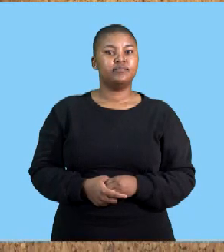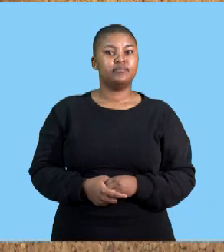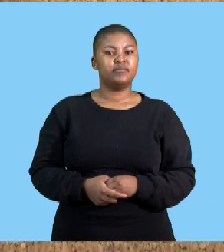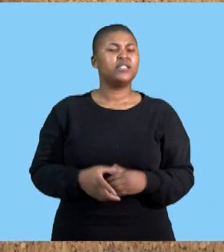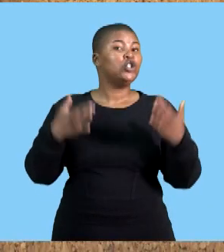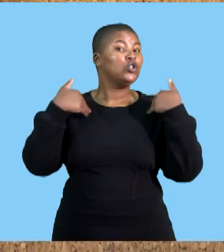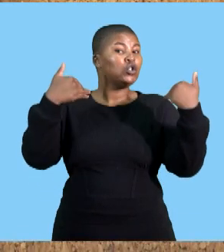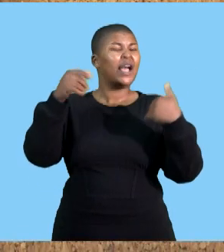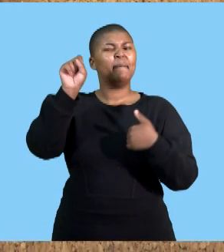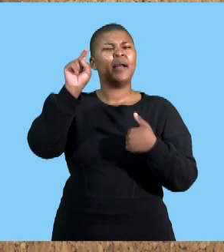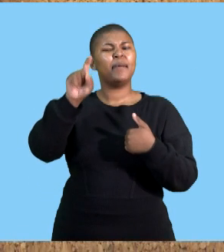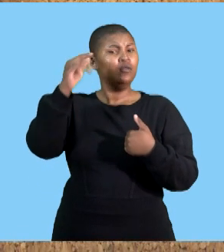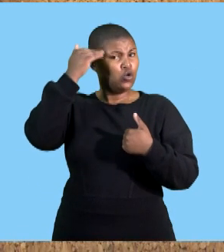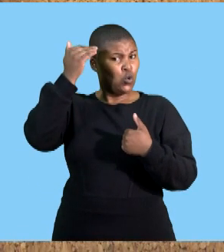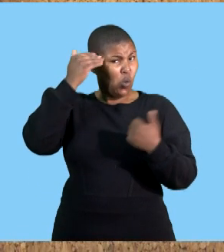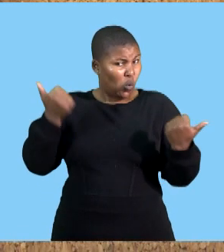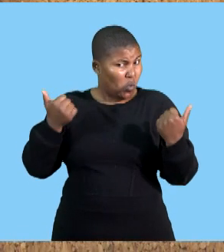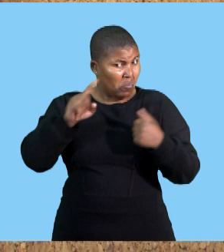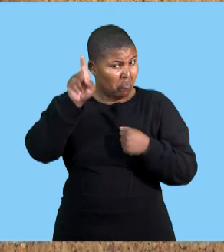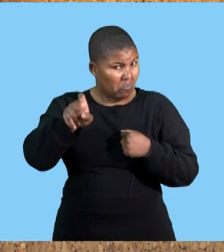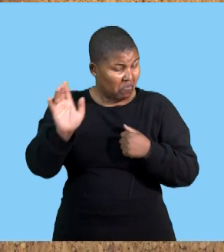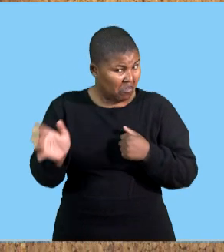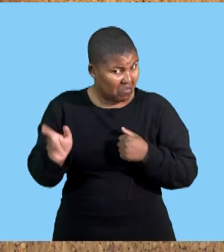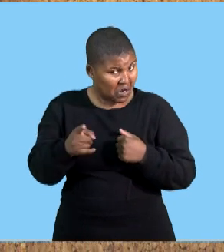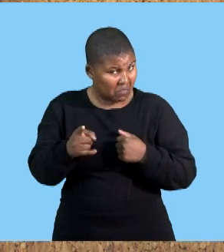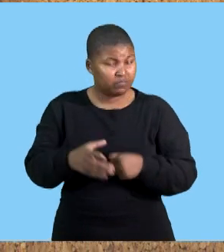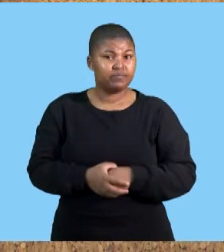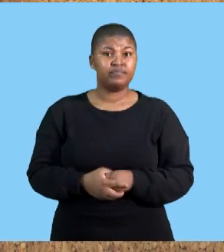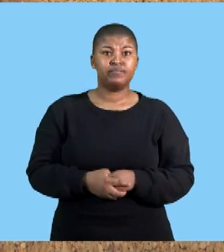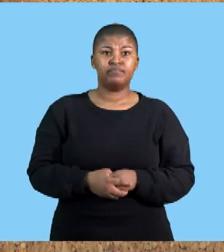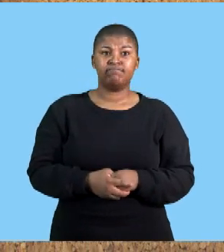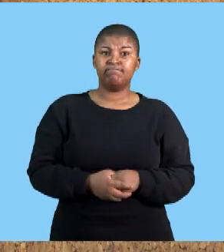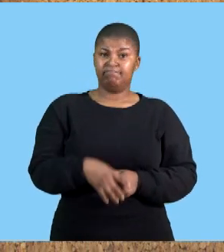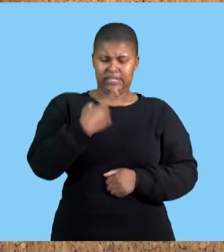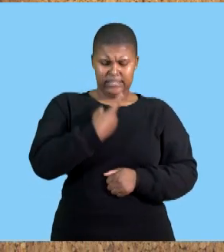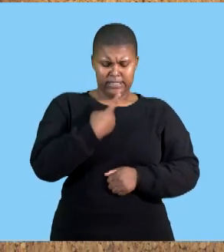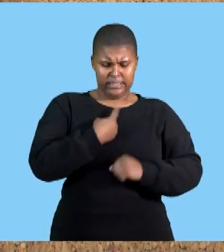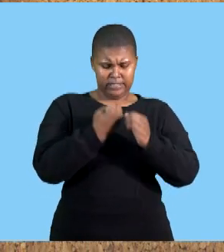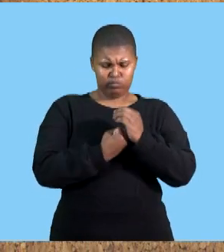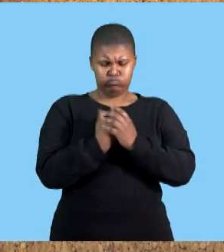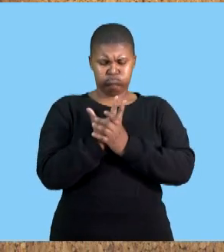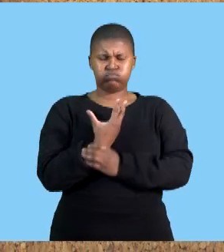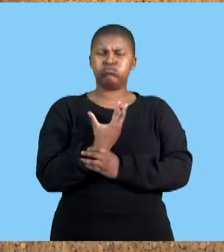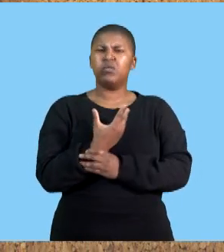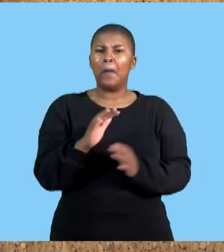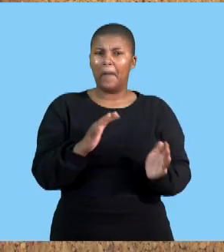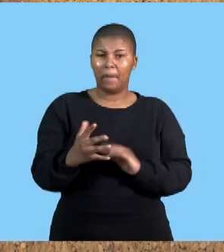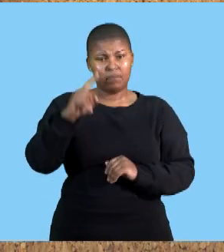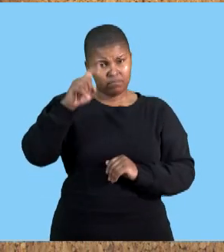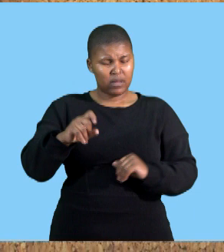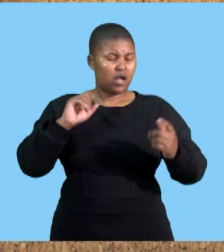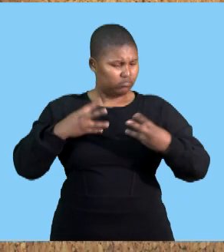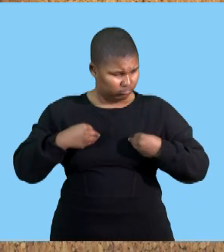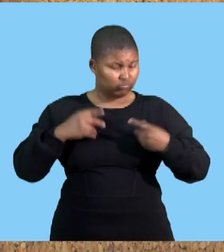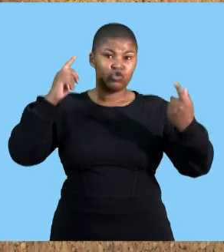Let's start with our Did You Know for the day. It is said that for you to grow, you must embrace